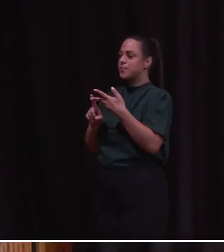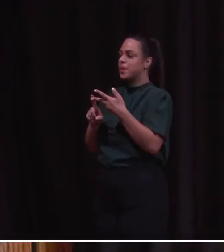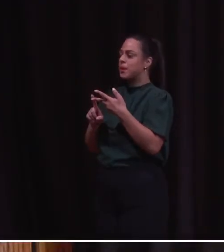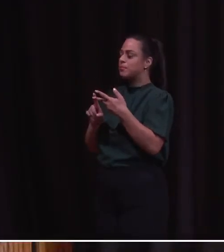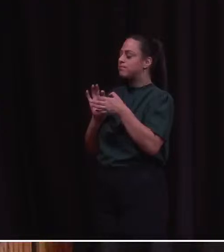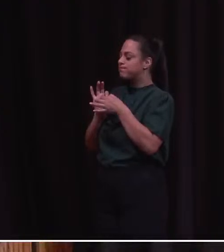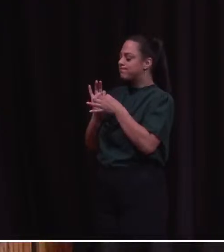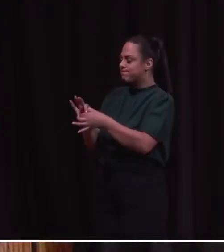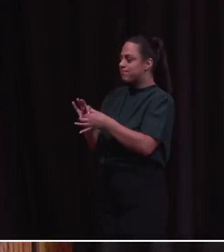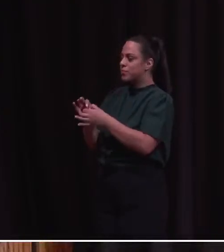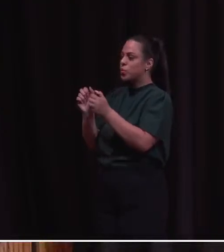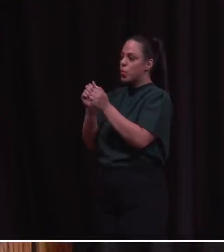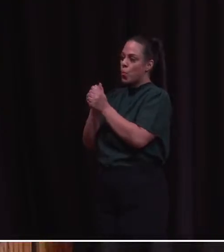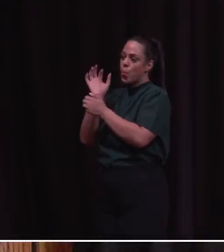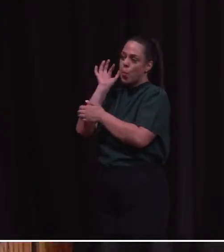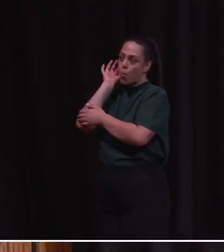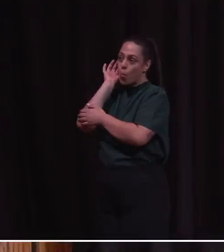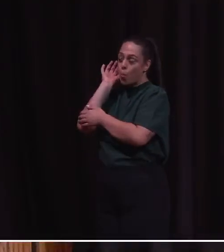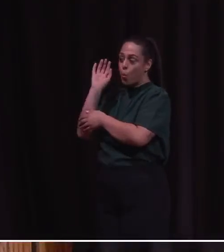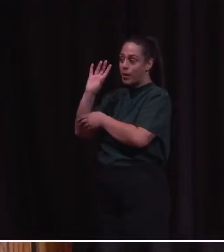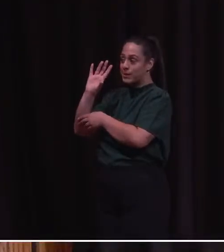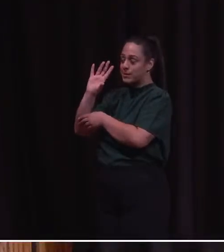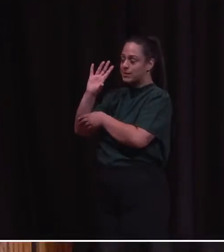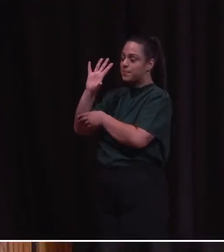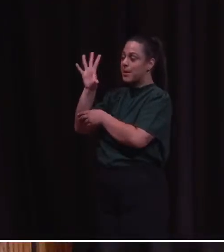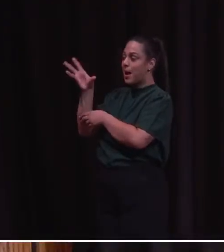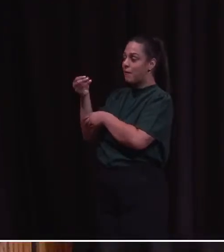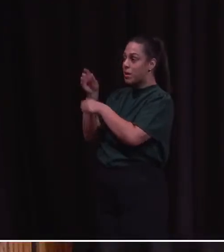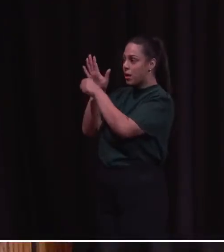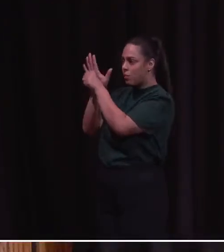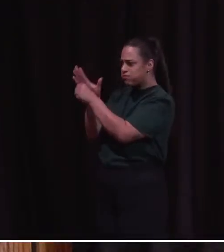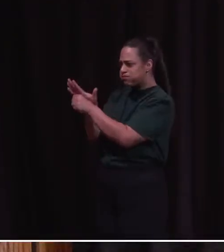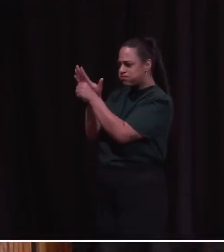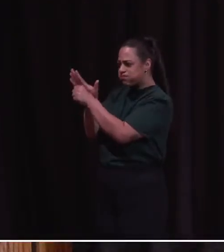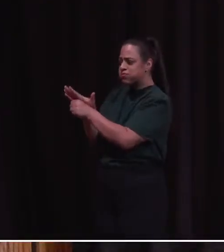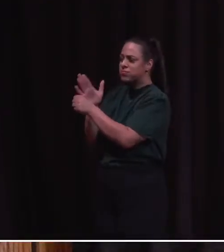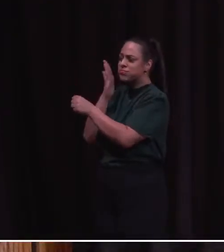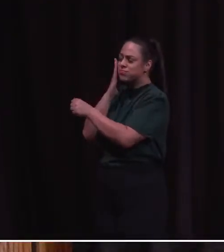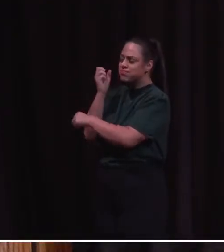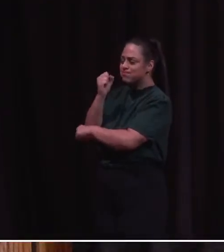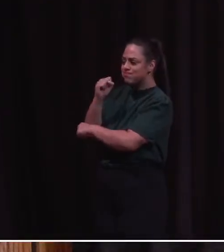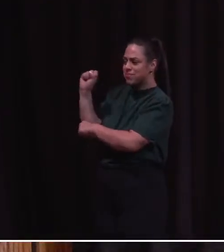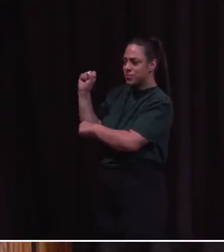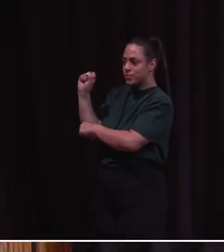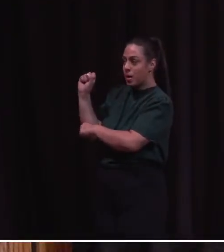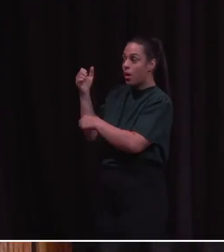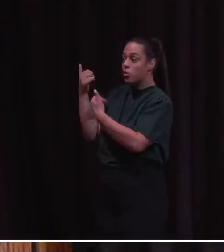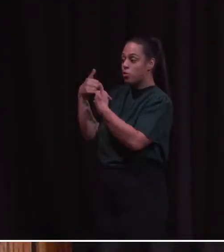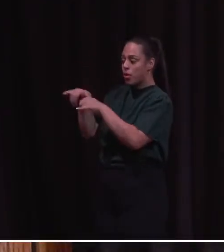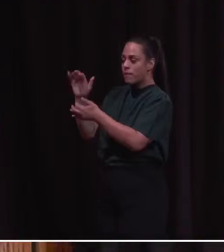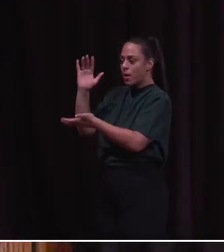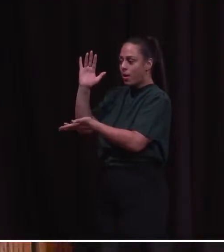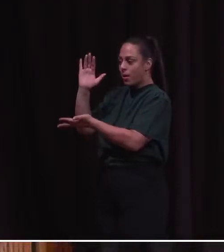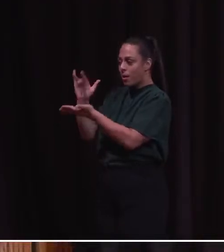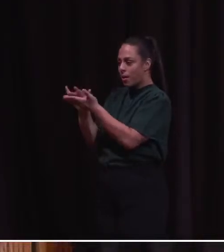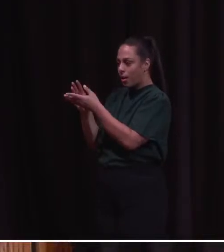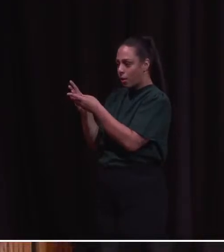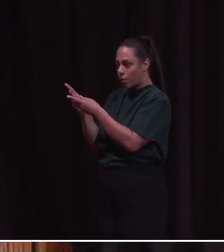disappeared? Do African women have less to fear from a global racial gender